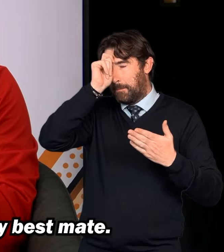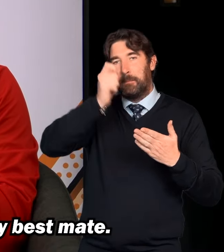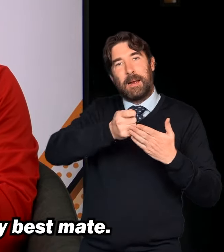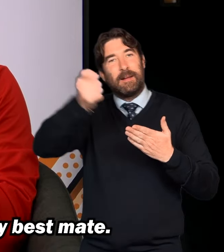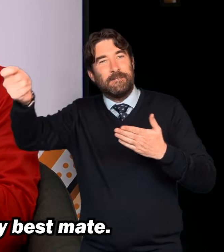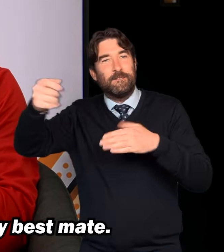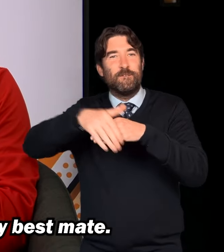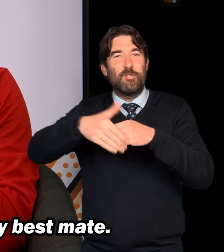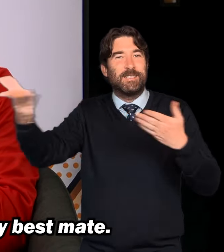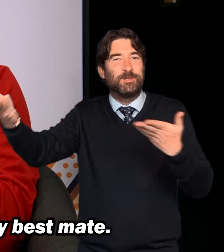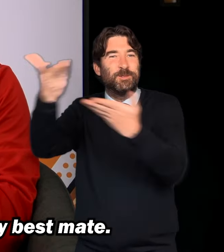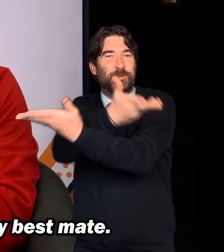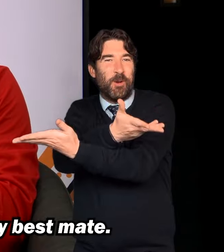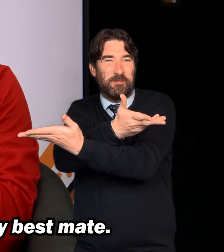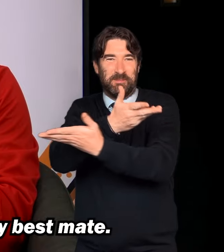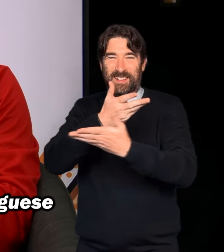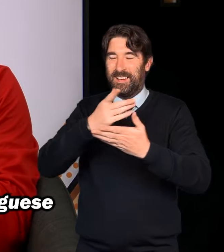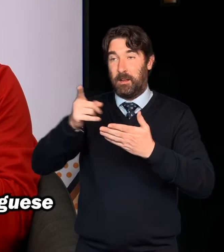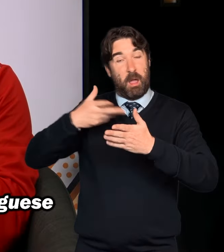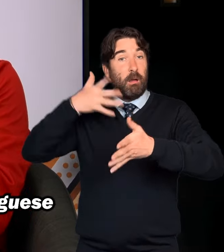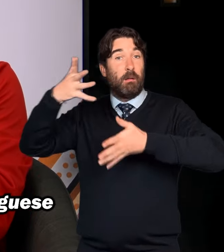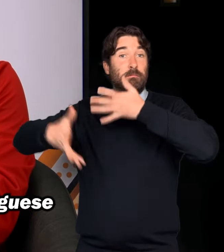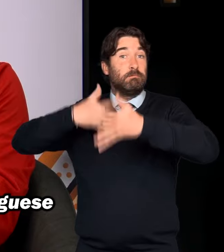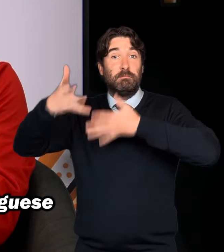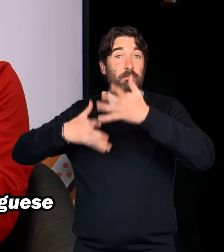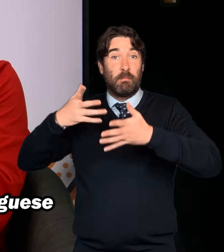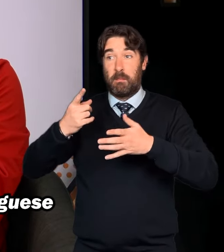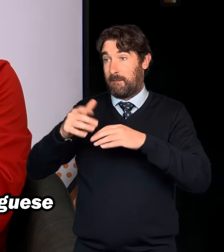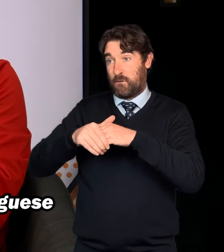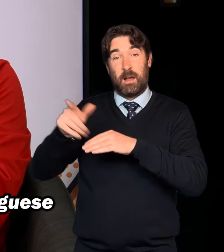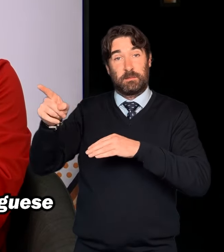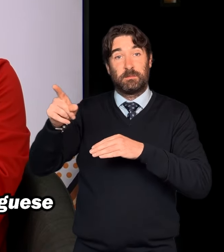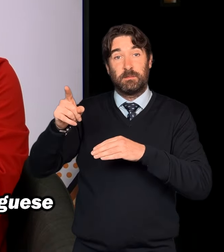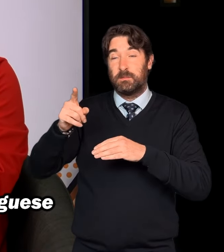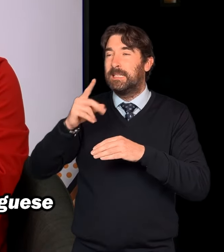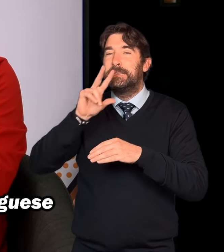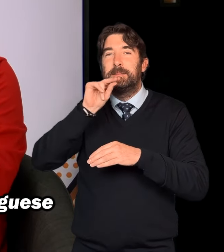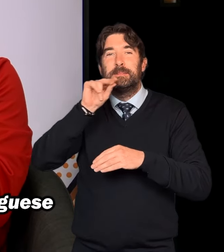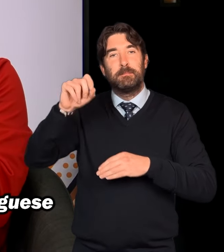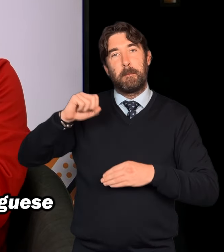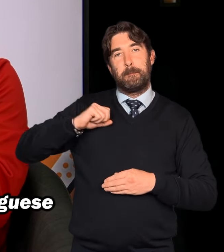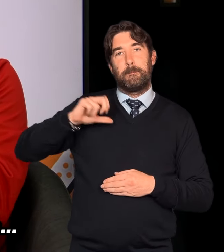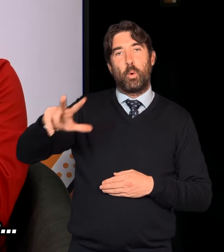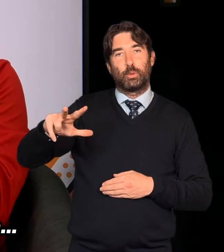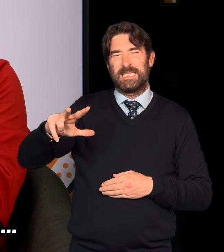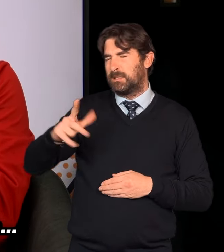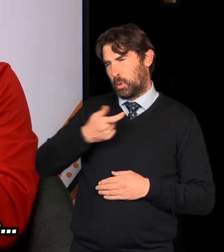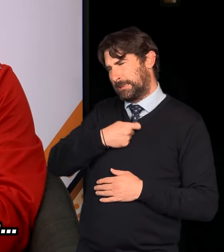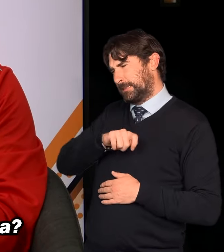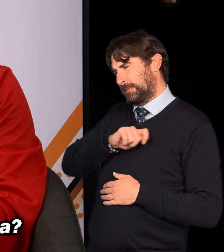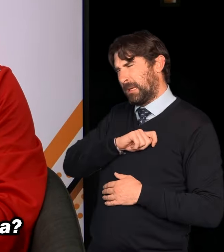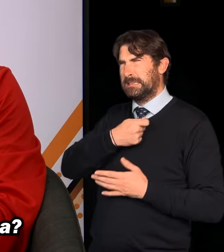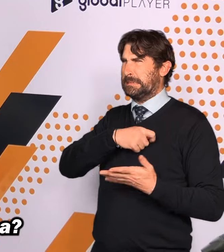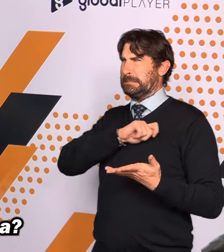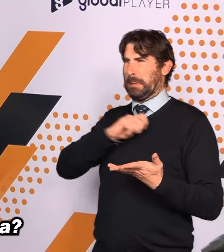cap to take back to Argentina as my best mate, and he's obviously speaks I think it's Portuguese over there. I can have a full-on